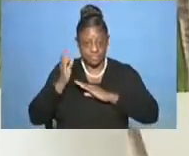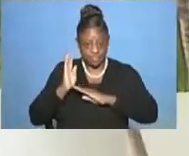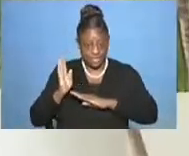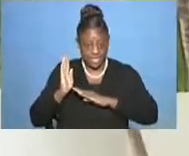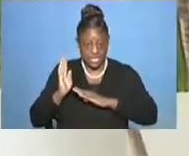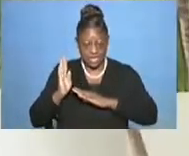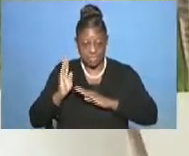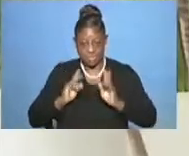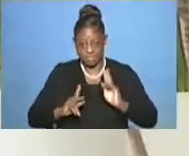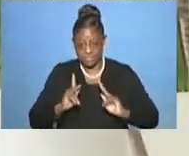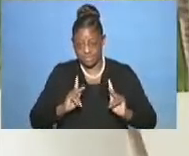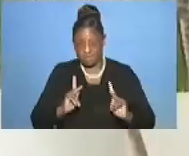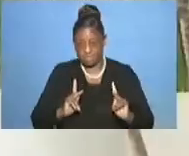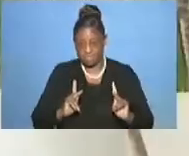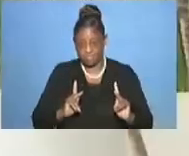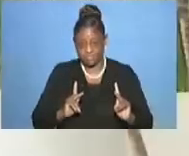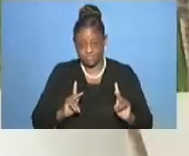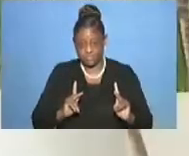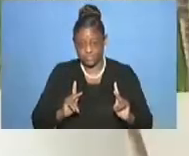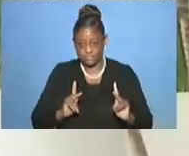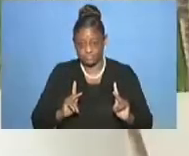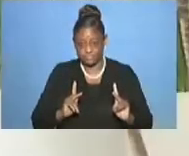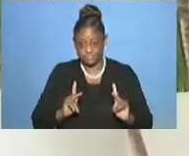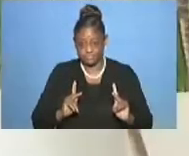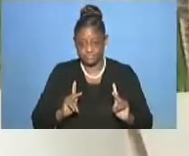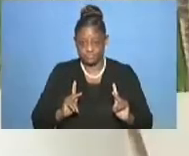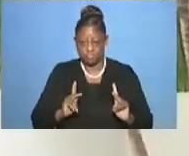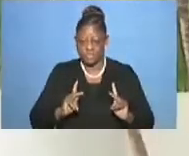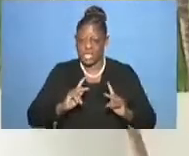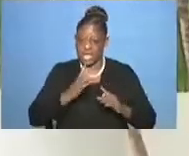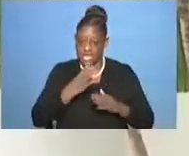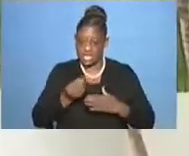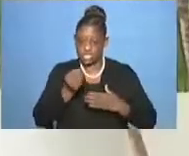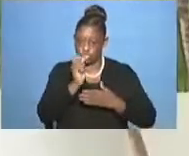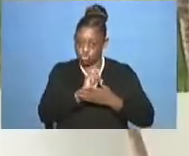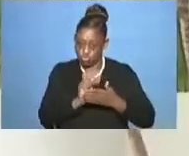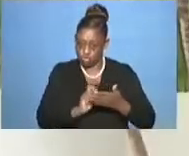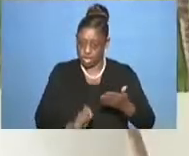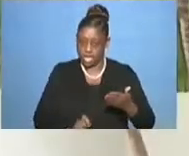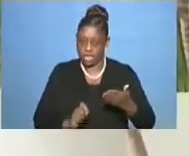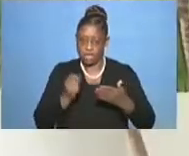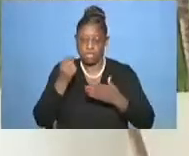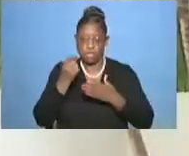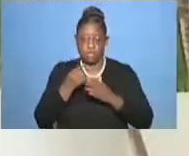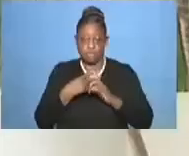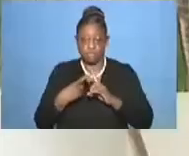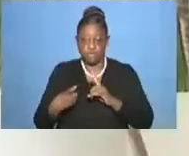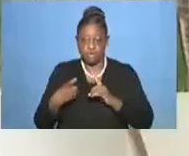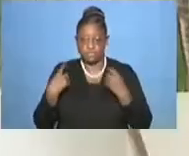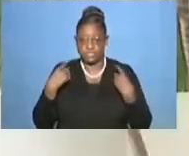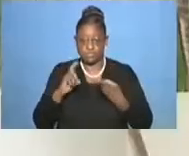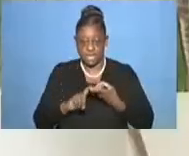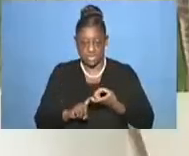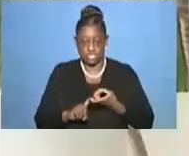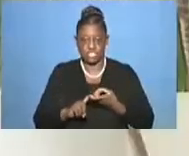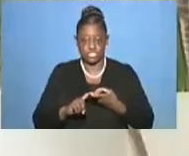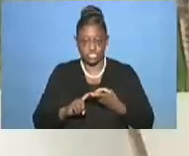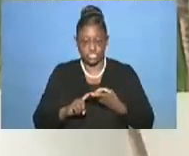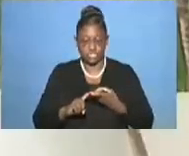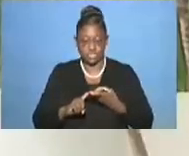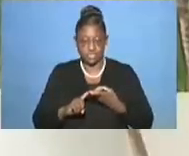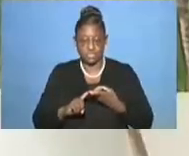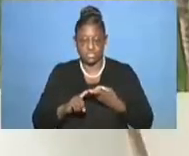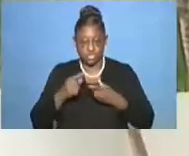Bahamian authorities to write a curriculum from the Spanish for the